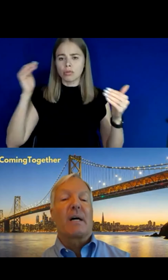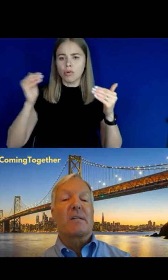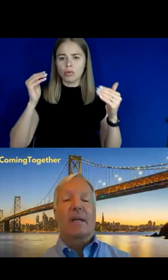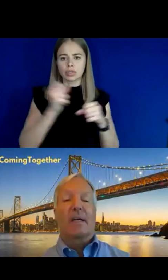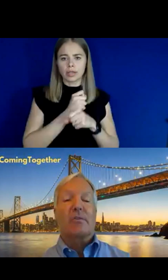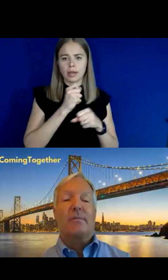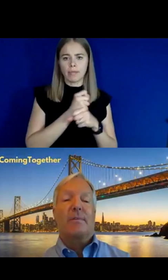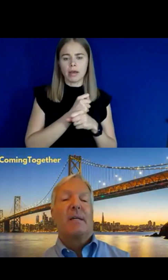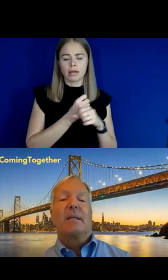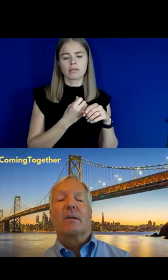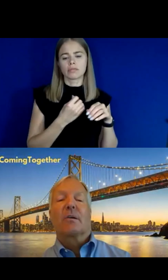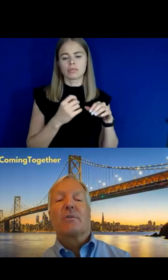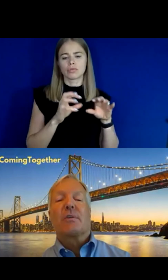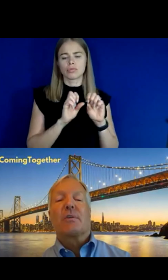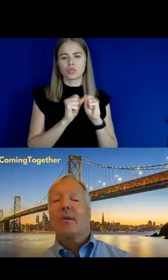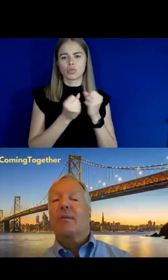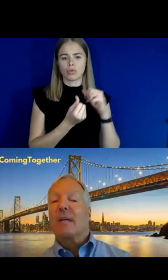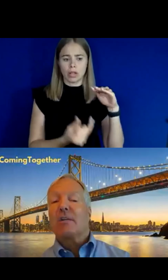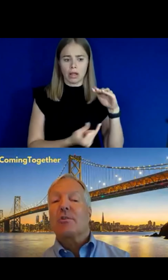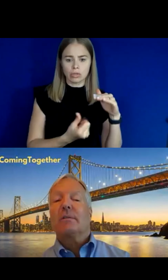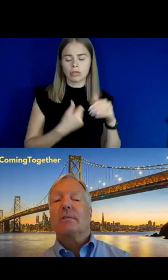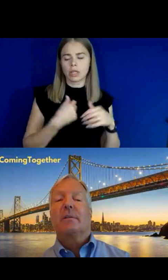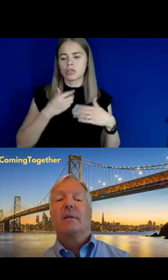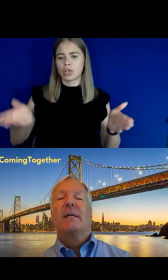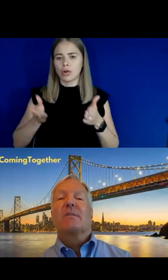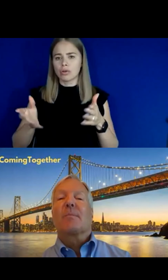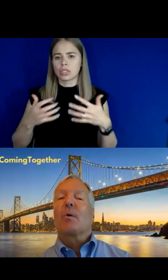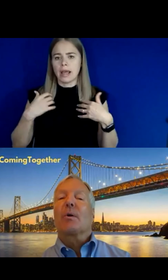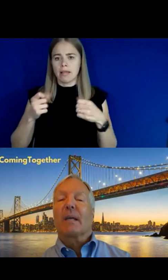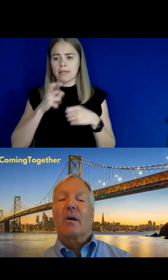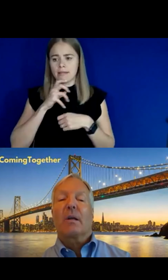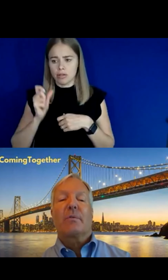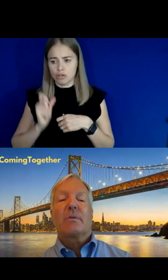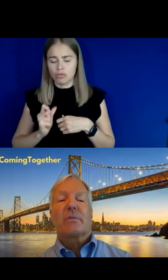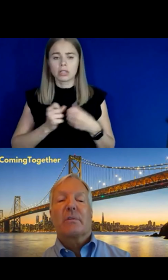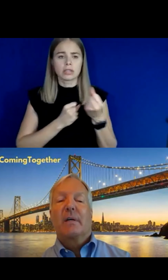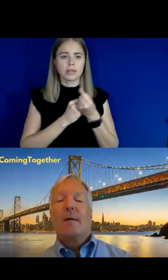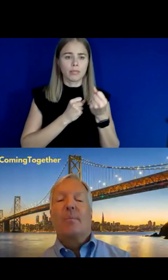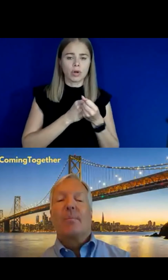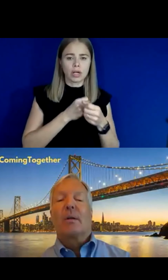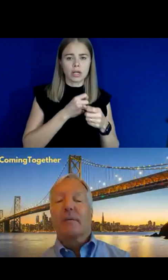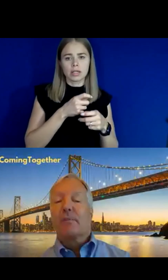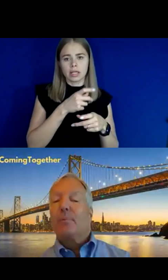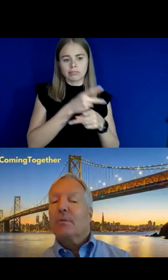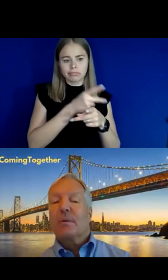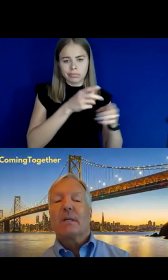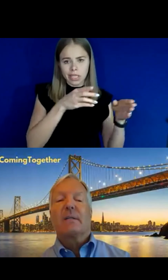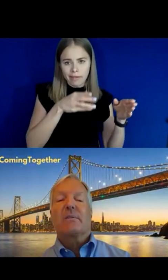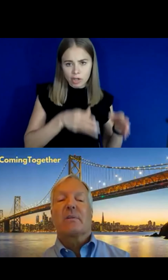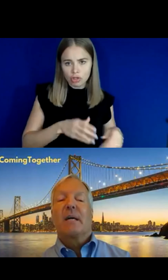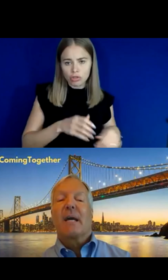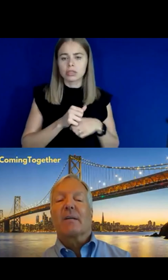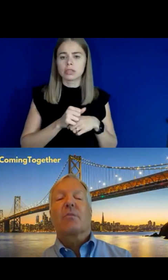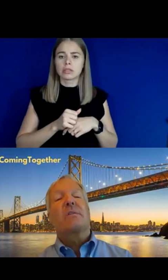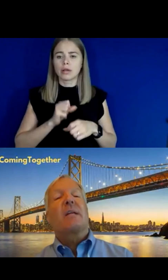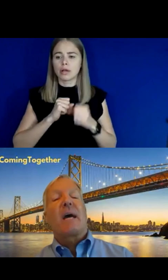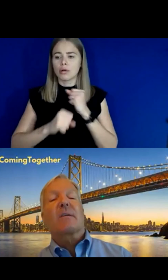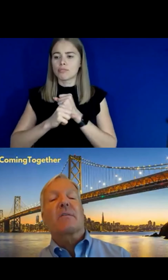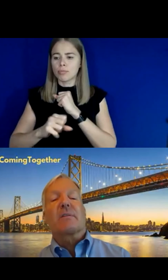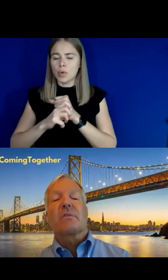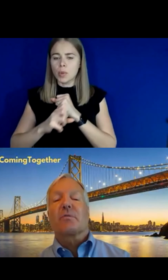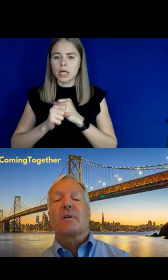social isolation, encouraging healthy aging, supporting caregivers, promoting livable communities, and